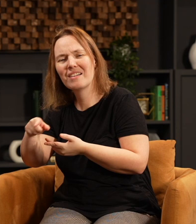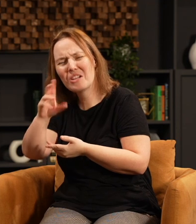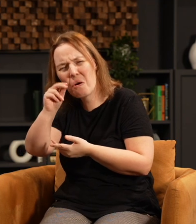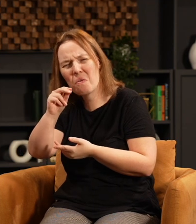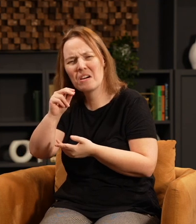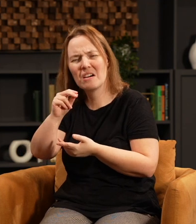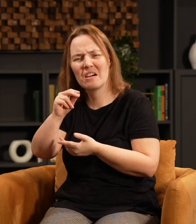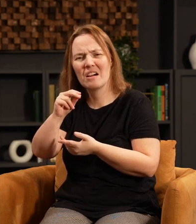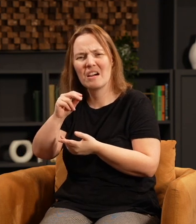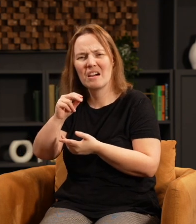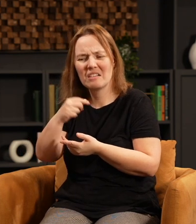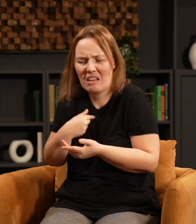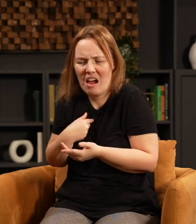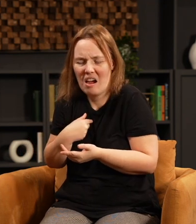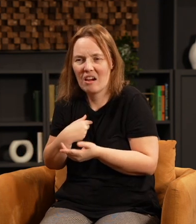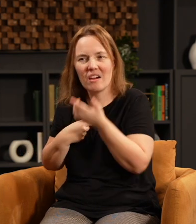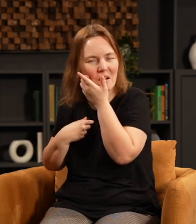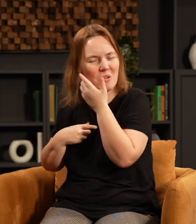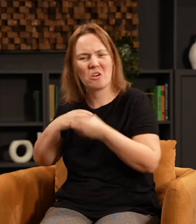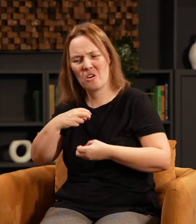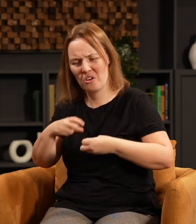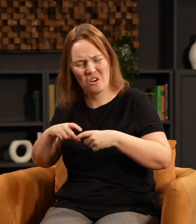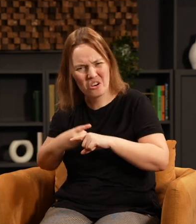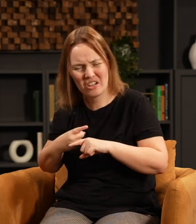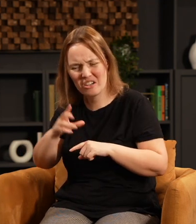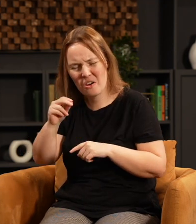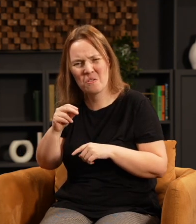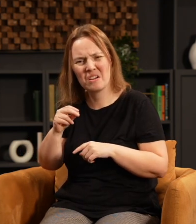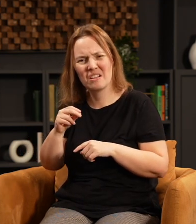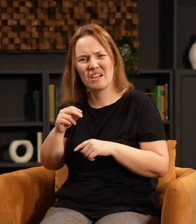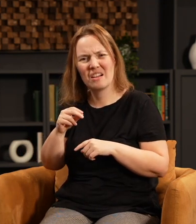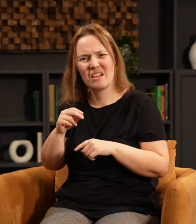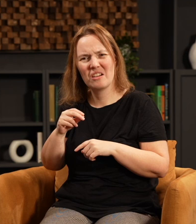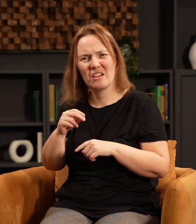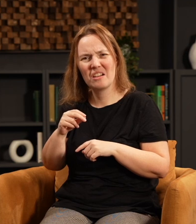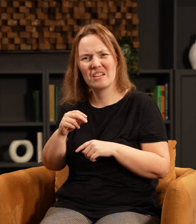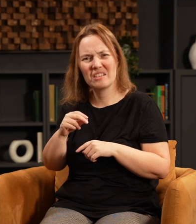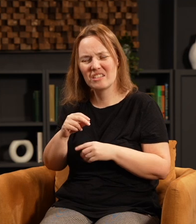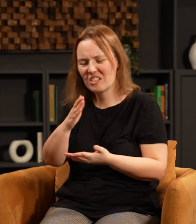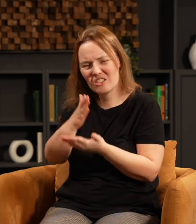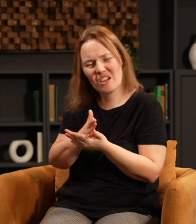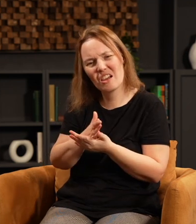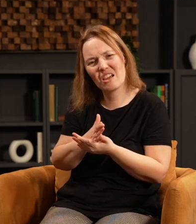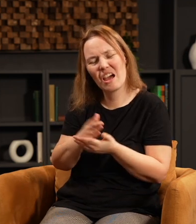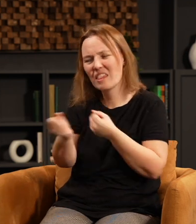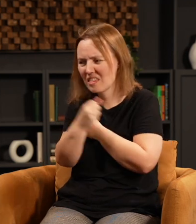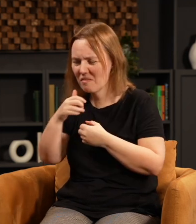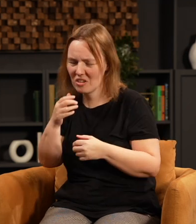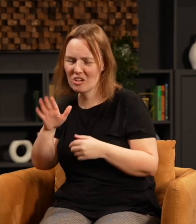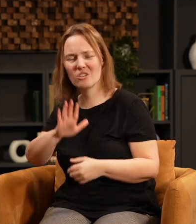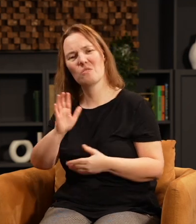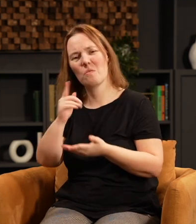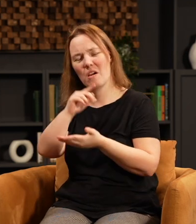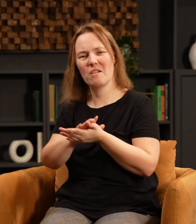options. And so we need to stop expecting certain things that we go through. And if some things do come our way, then we